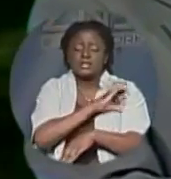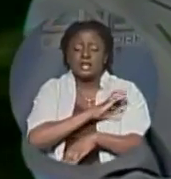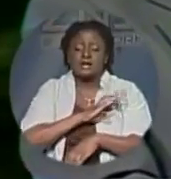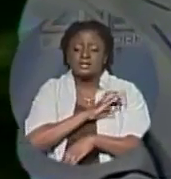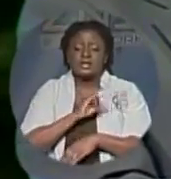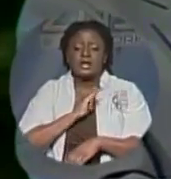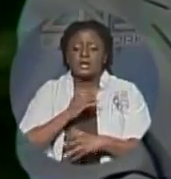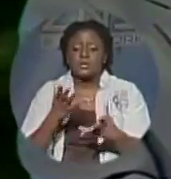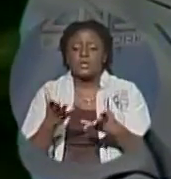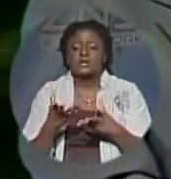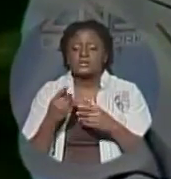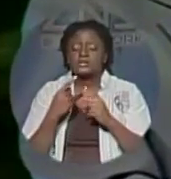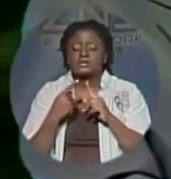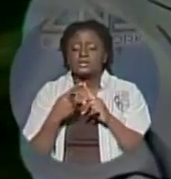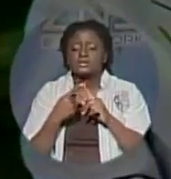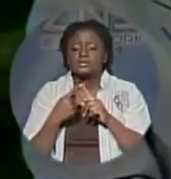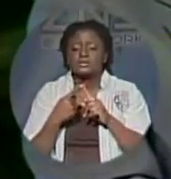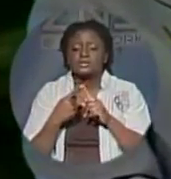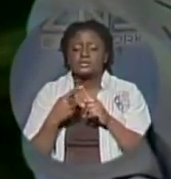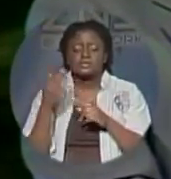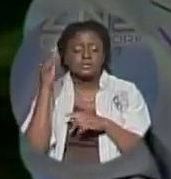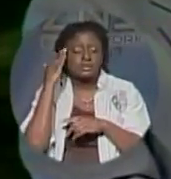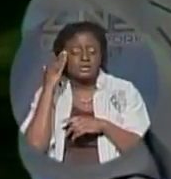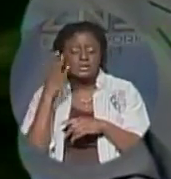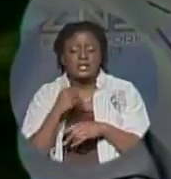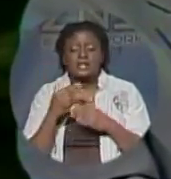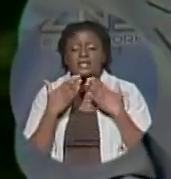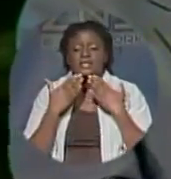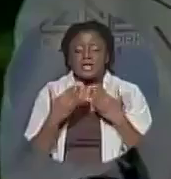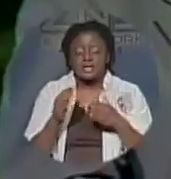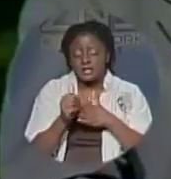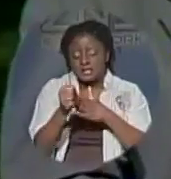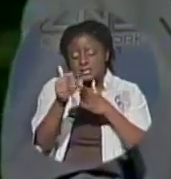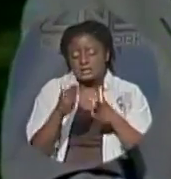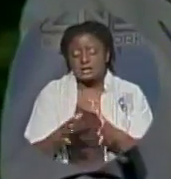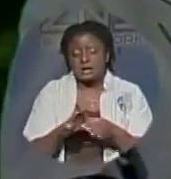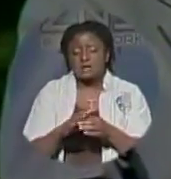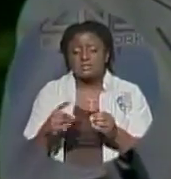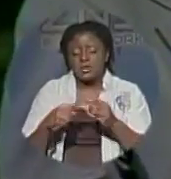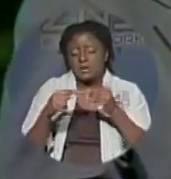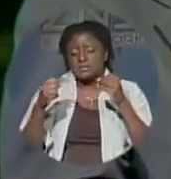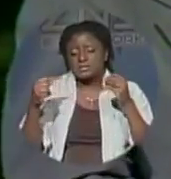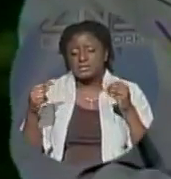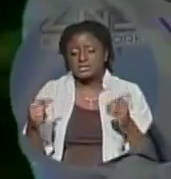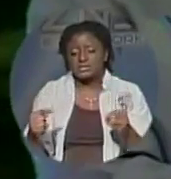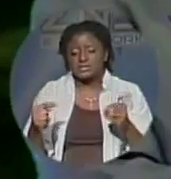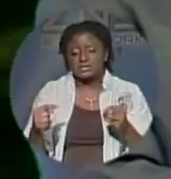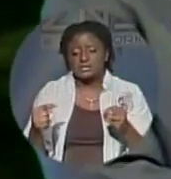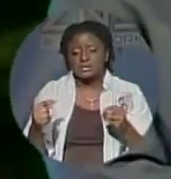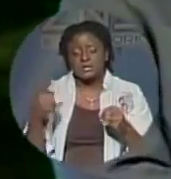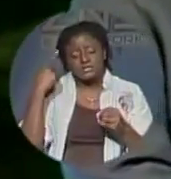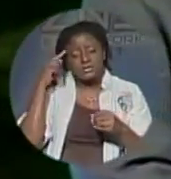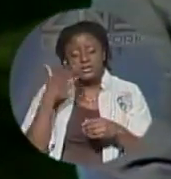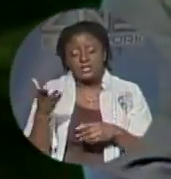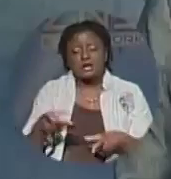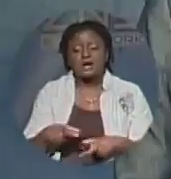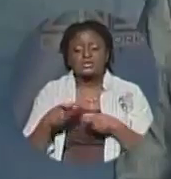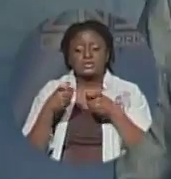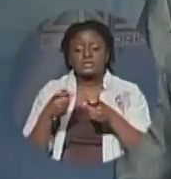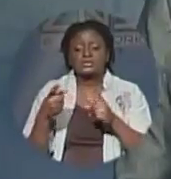and thank the Leader of the Opposition and his colleagues in office for their contributions toward the development of our national